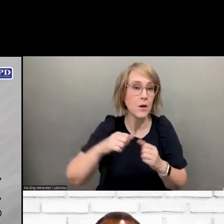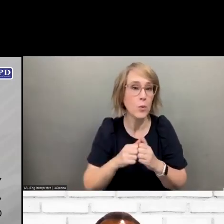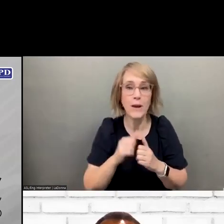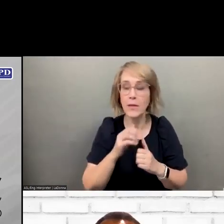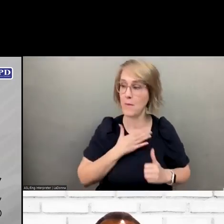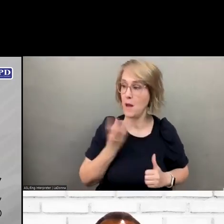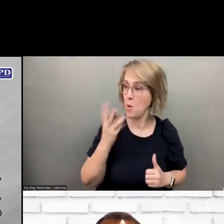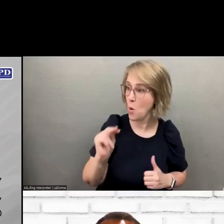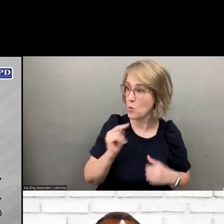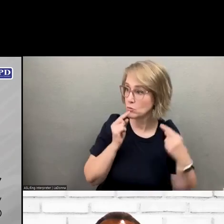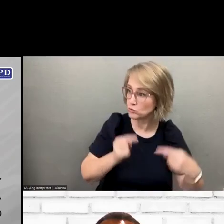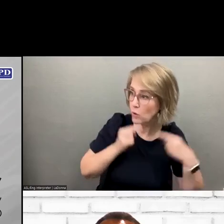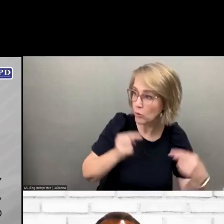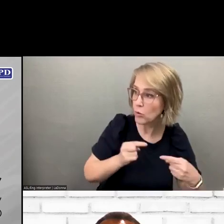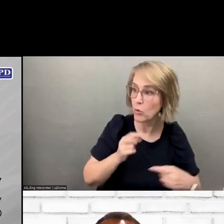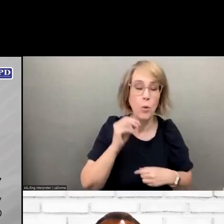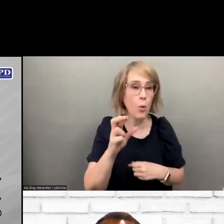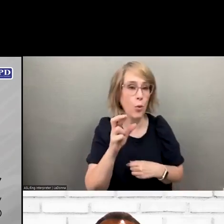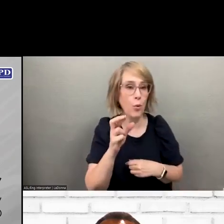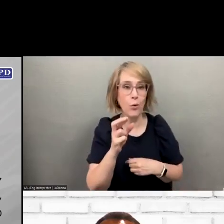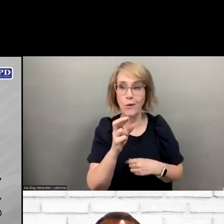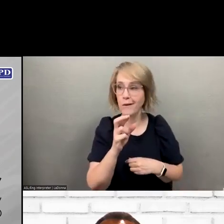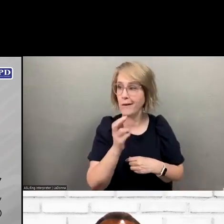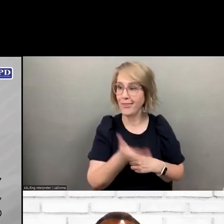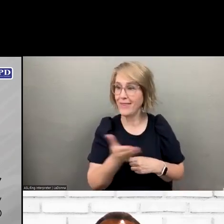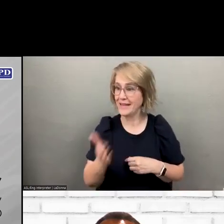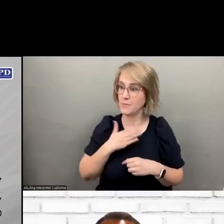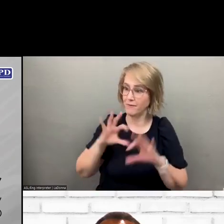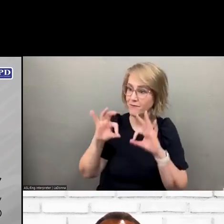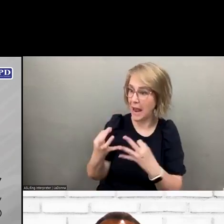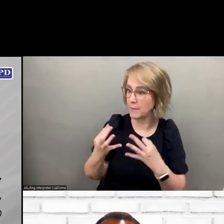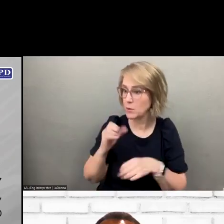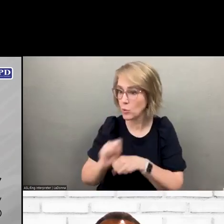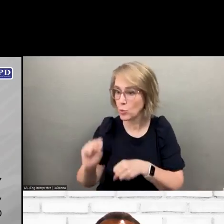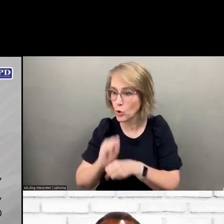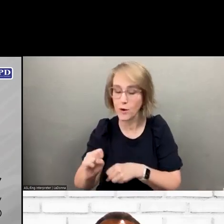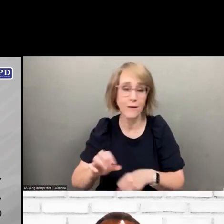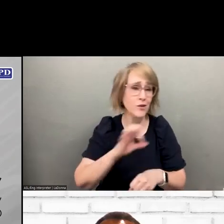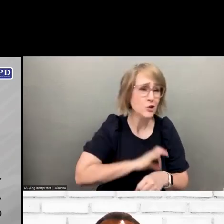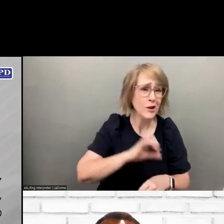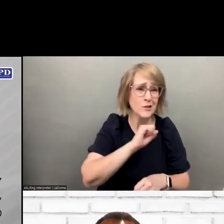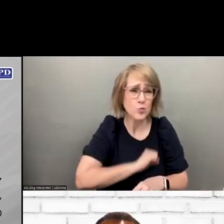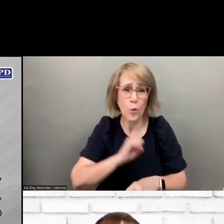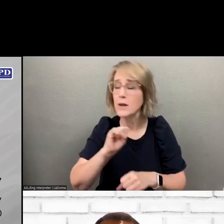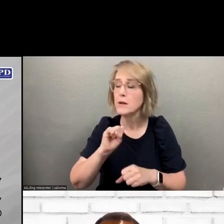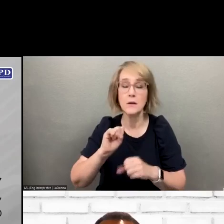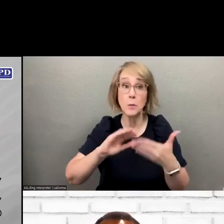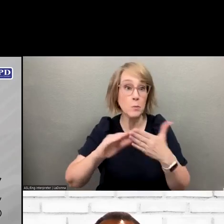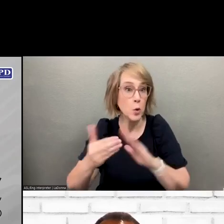through your own struggles, or you have things that directly connect to you within your family, at work, fraternities, sororities, community